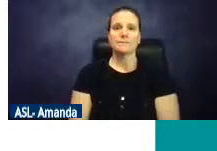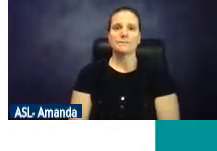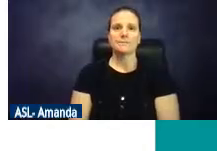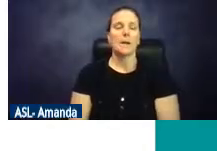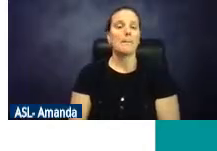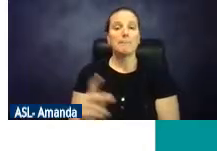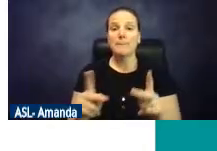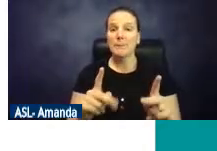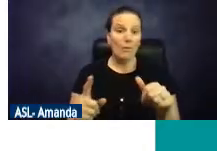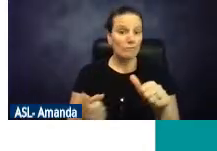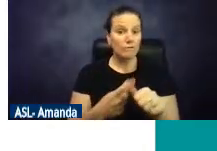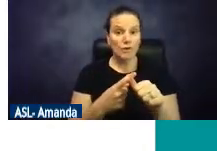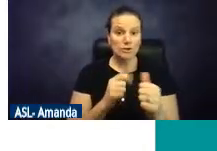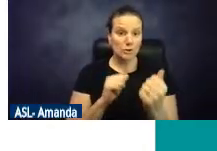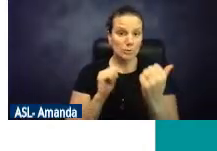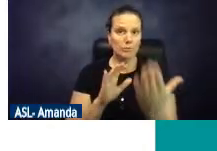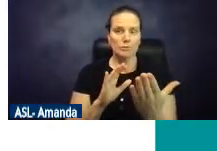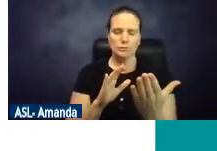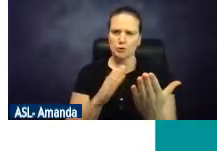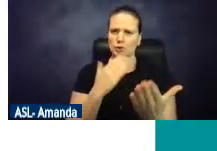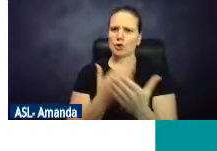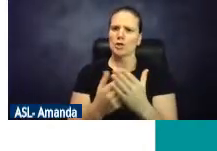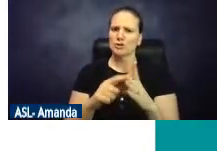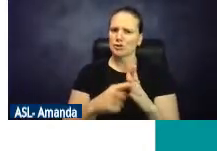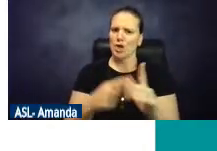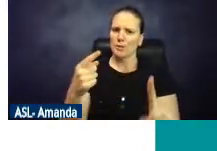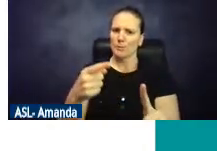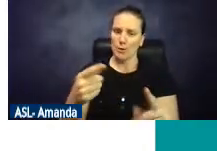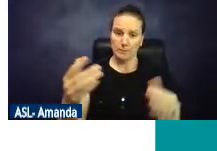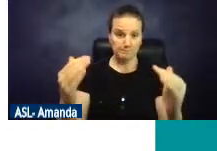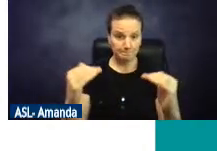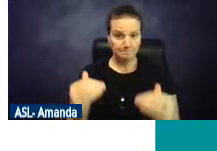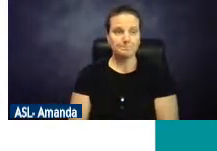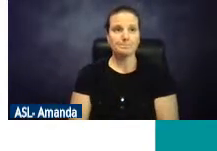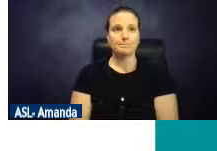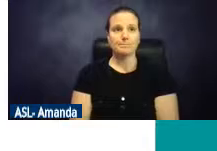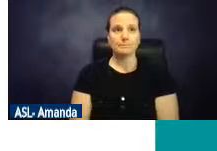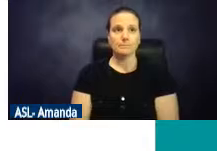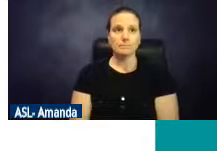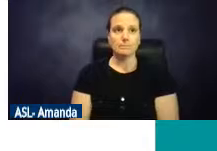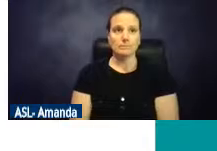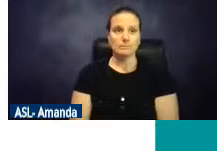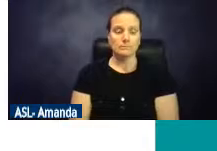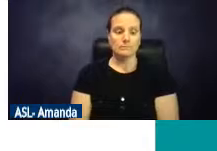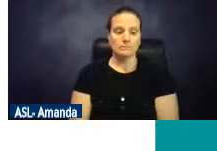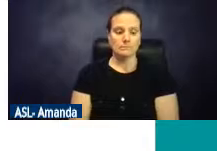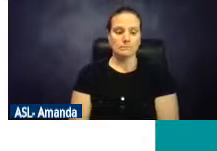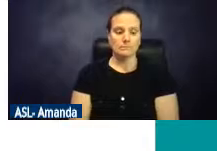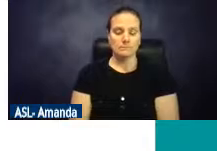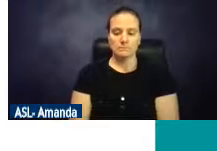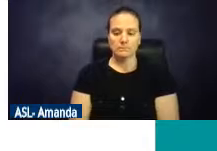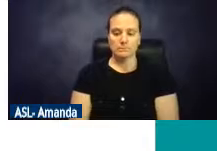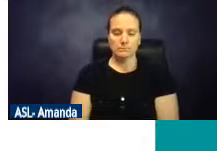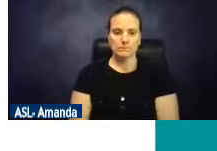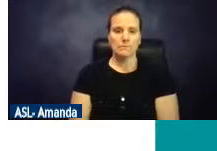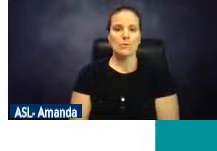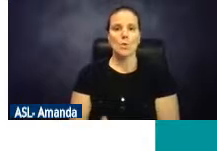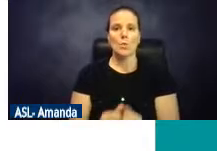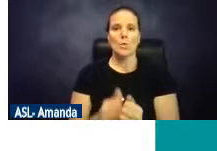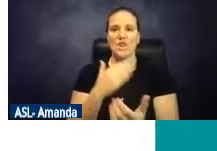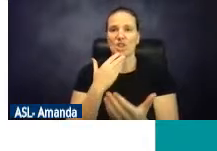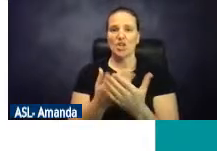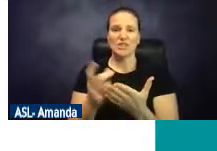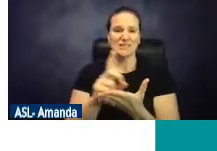first approach is the starting point. Next slide, please. And in part of that good design is really